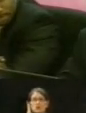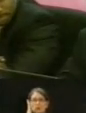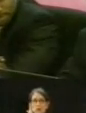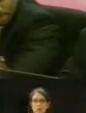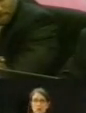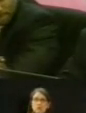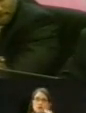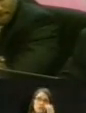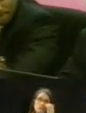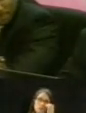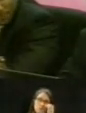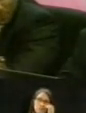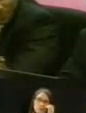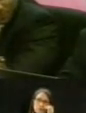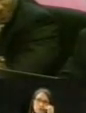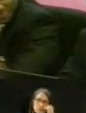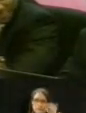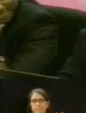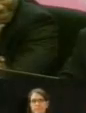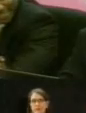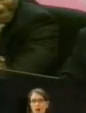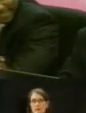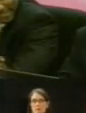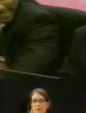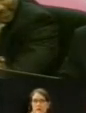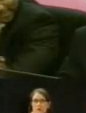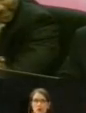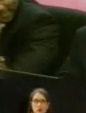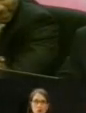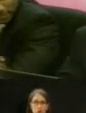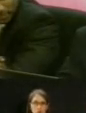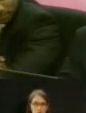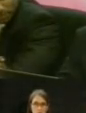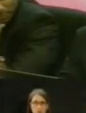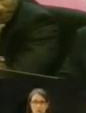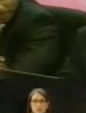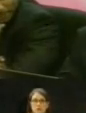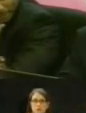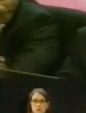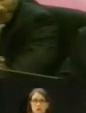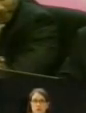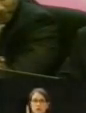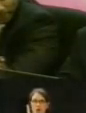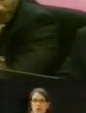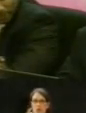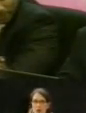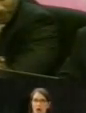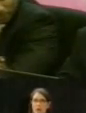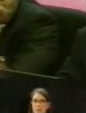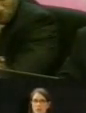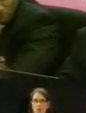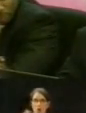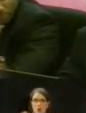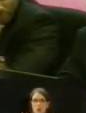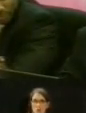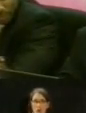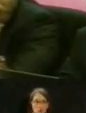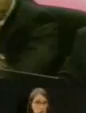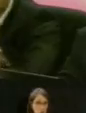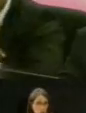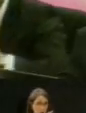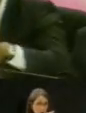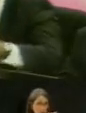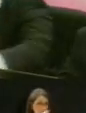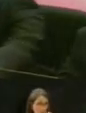engage in the sort of, how should we put it, negotiation that should always have occurred in public anyhow. If you like candidate A and I